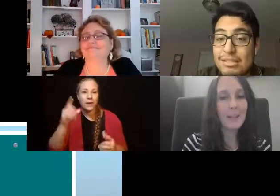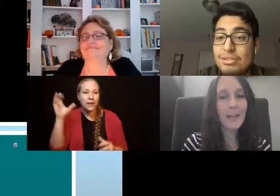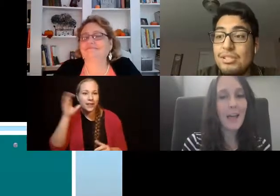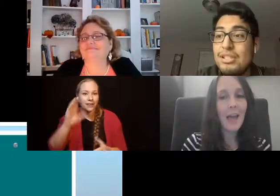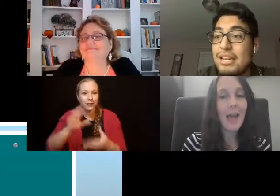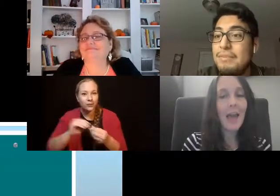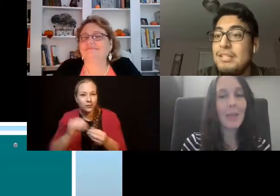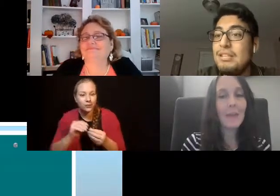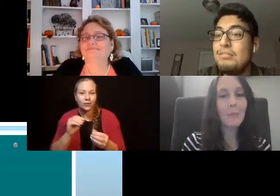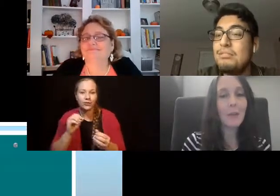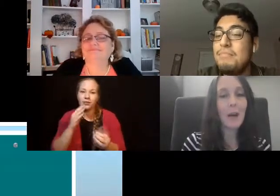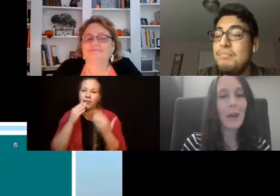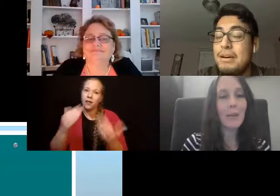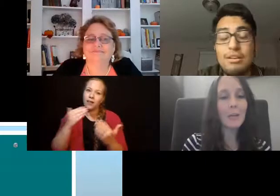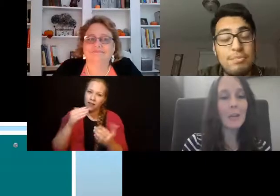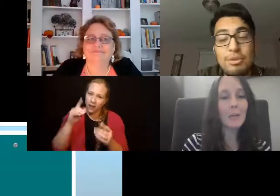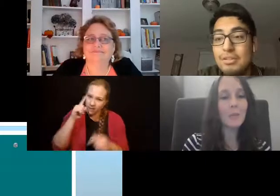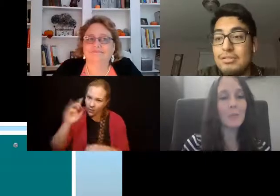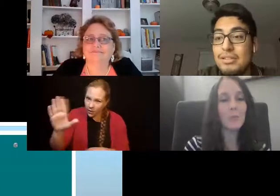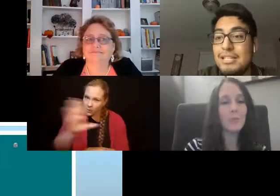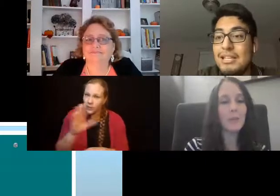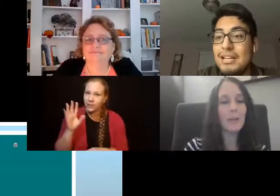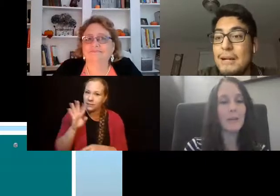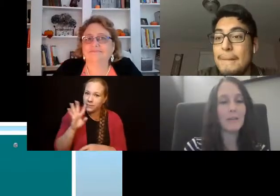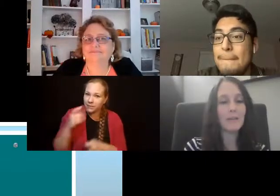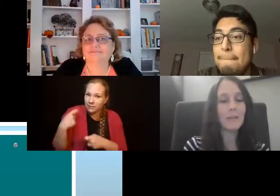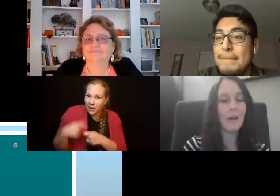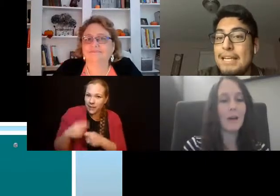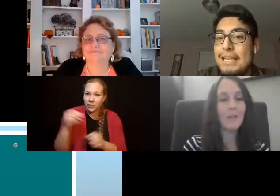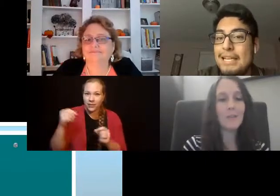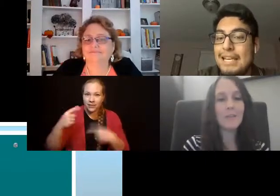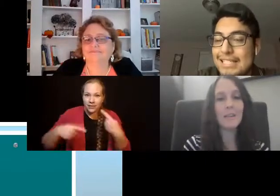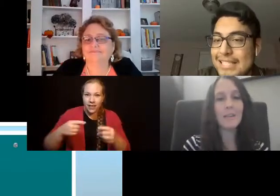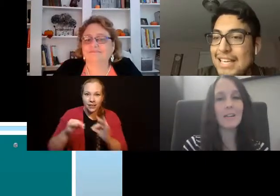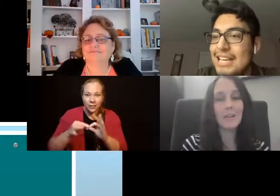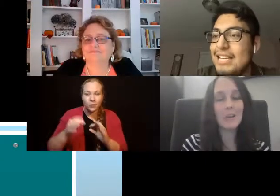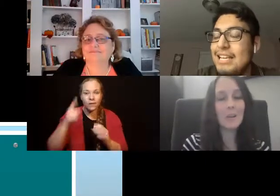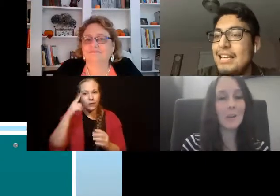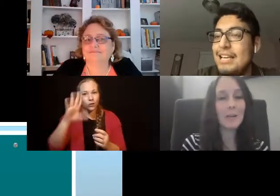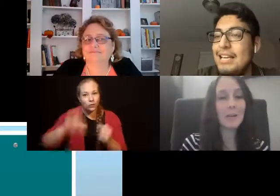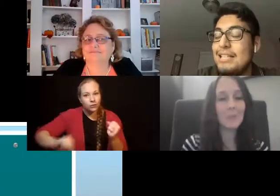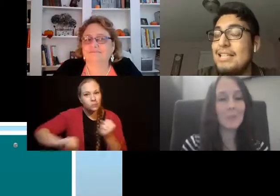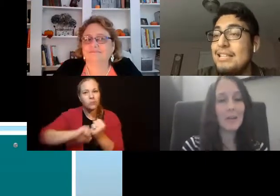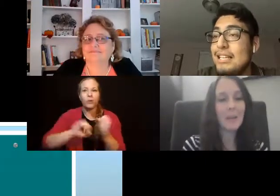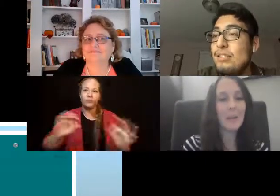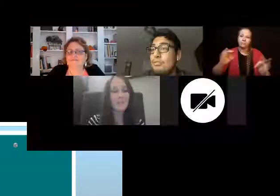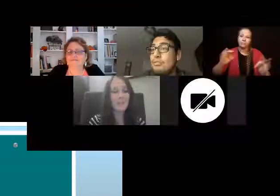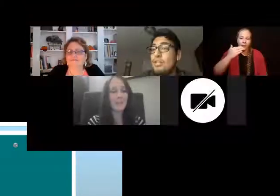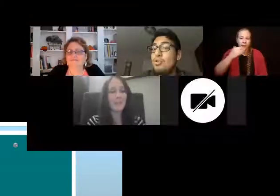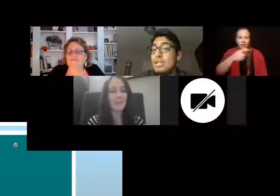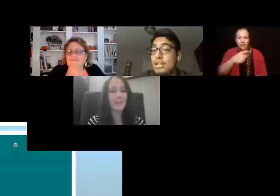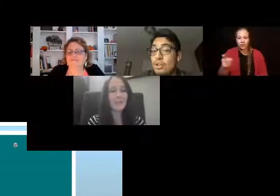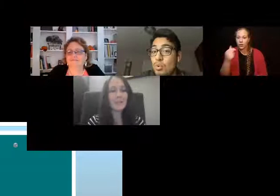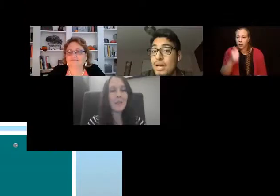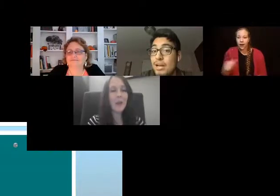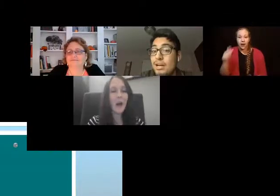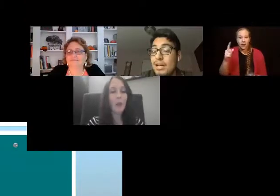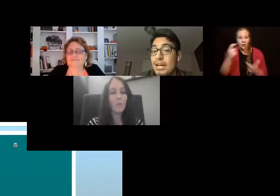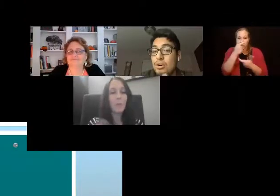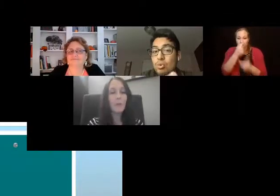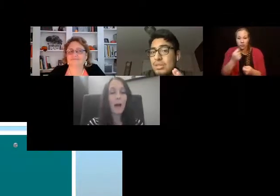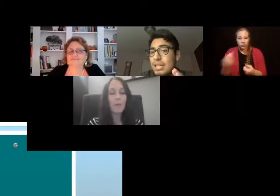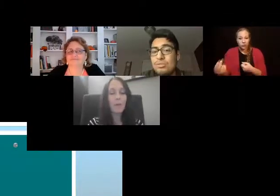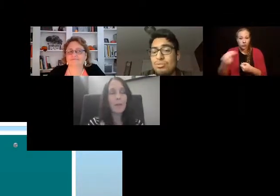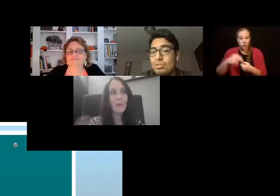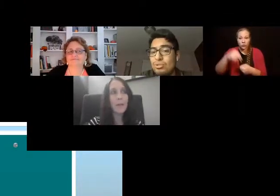support tonight. And for anyone who is interested in continuing joining us in this series,